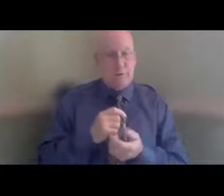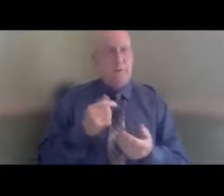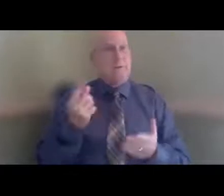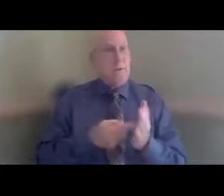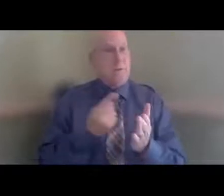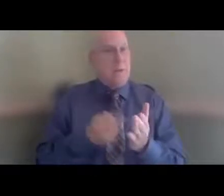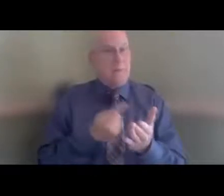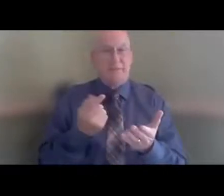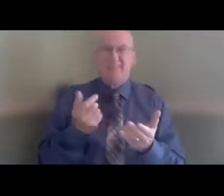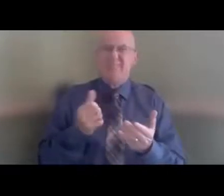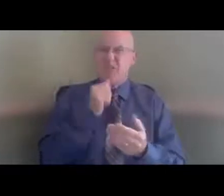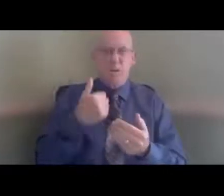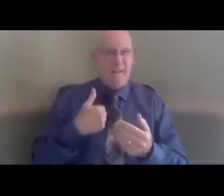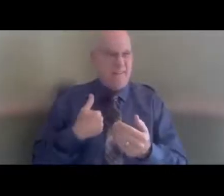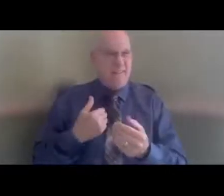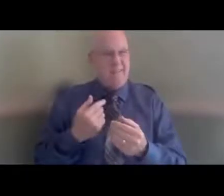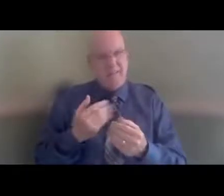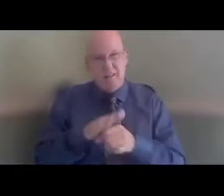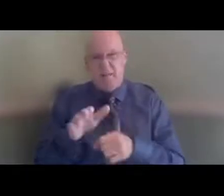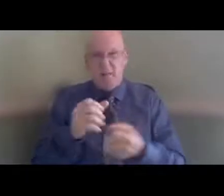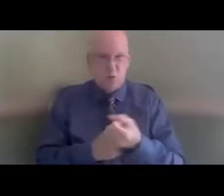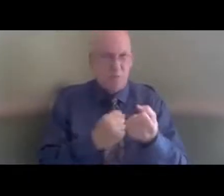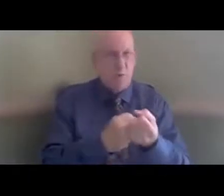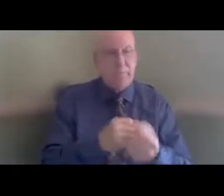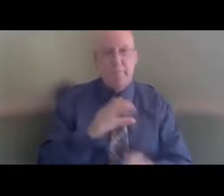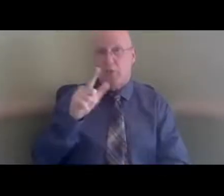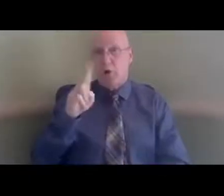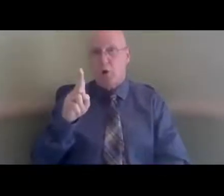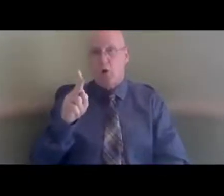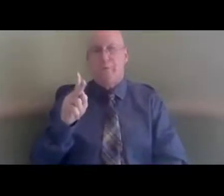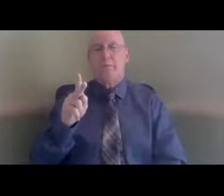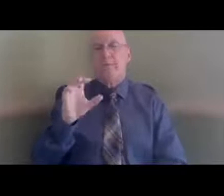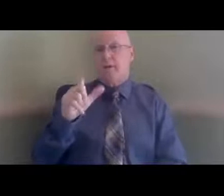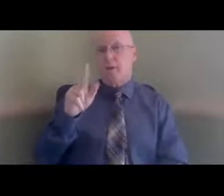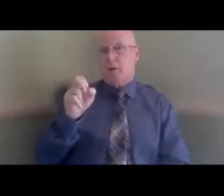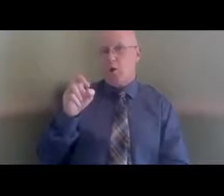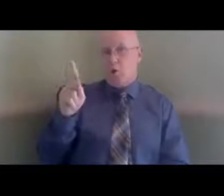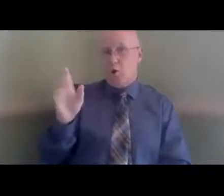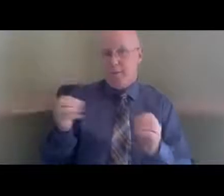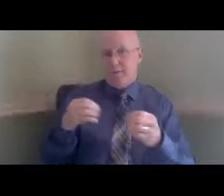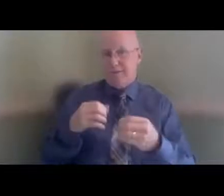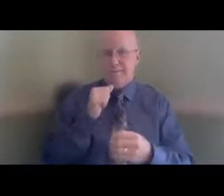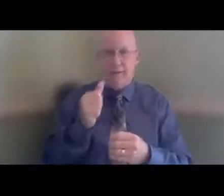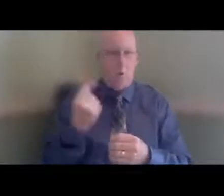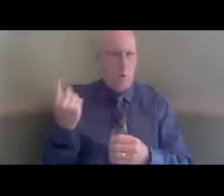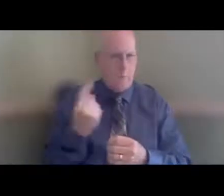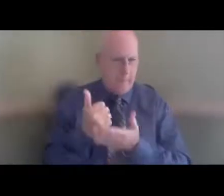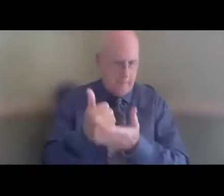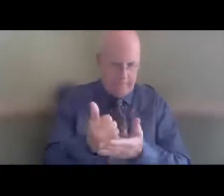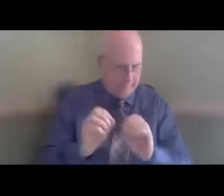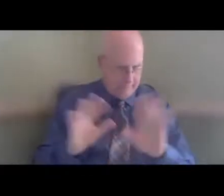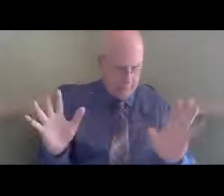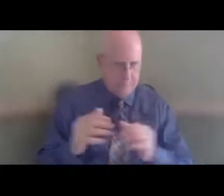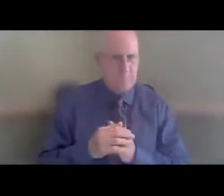office is not always the most forthcoming with information. But you're still going to have at least one petition, so you don't have two, but you have